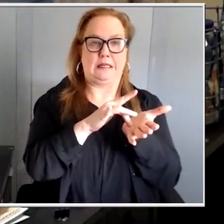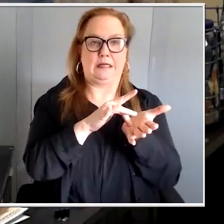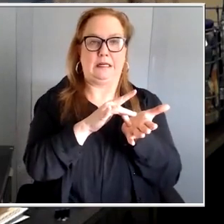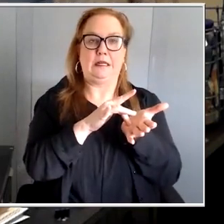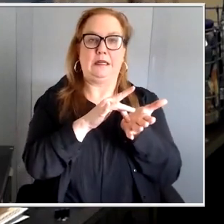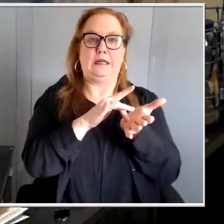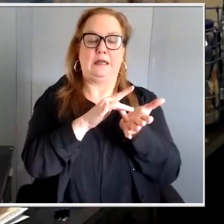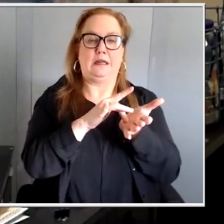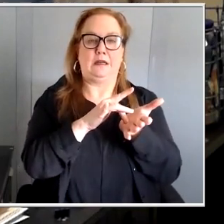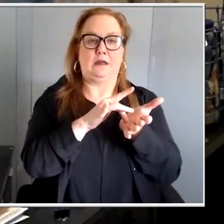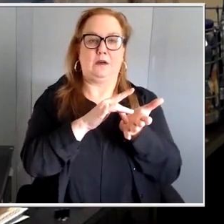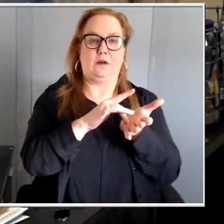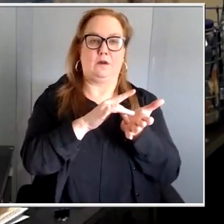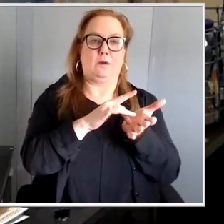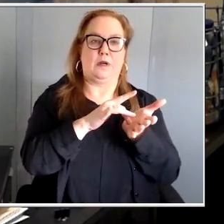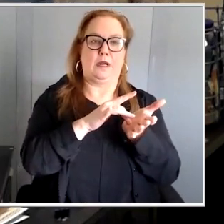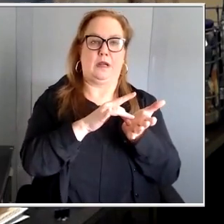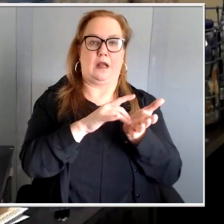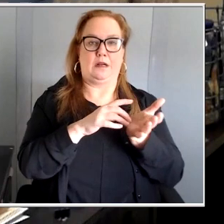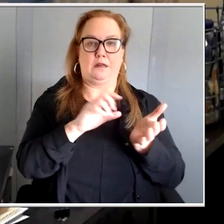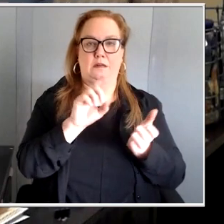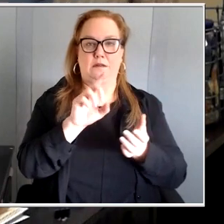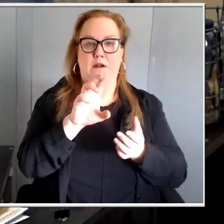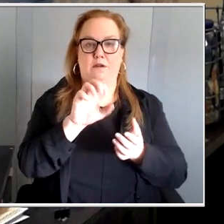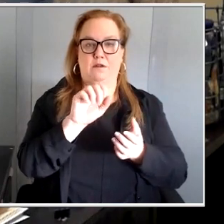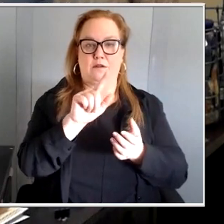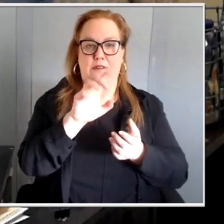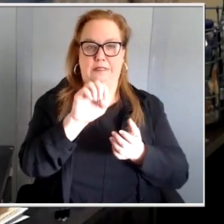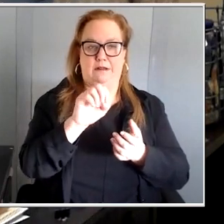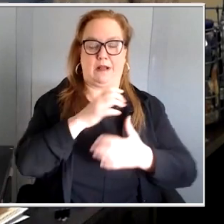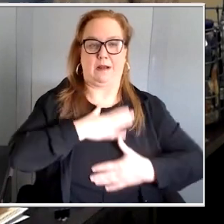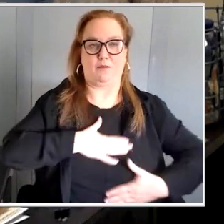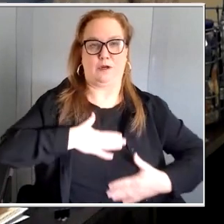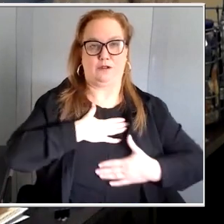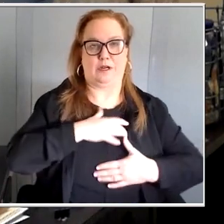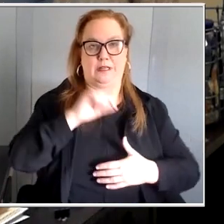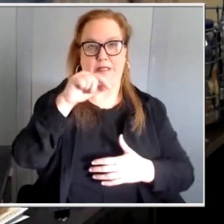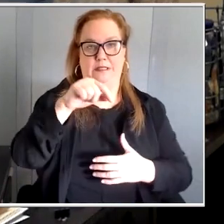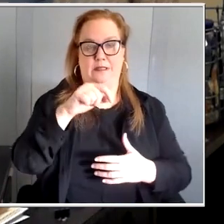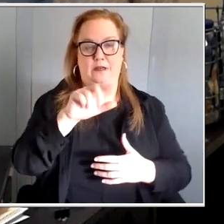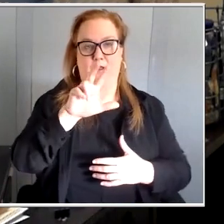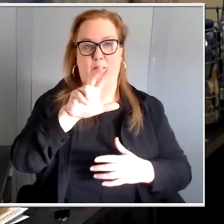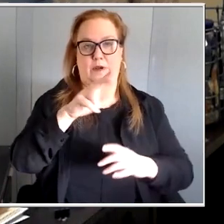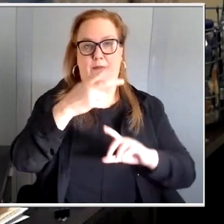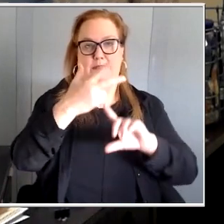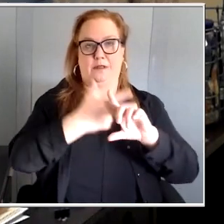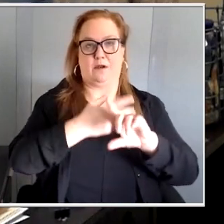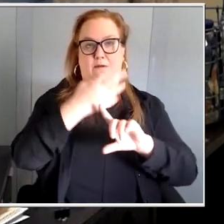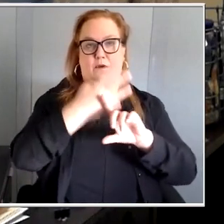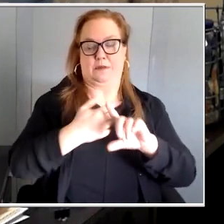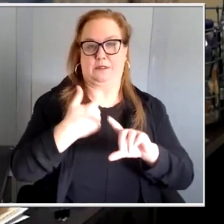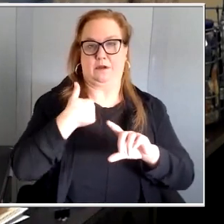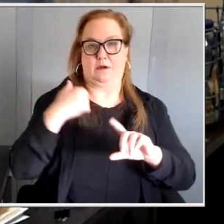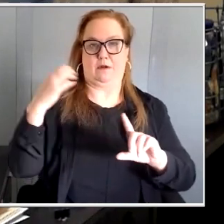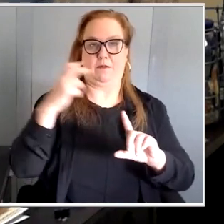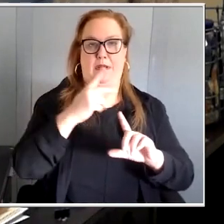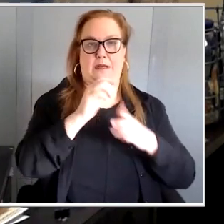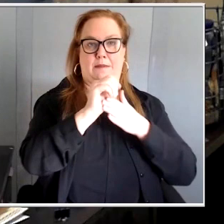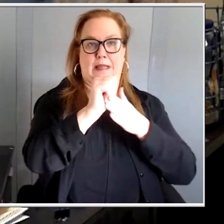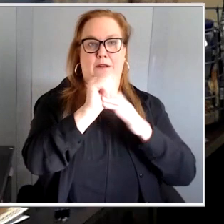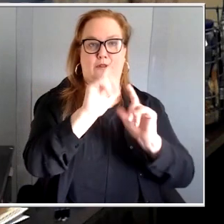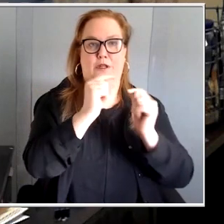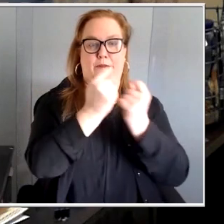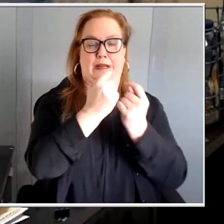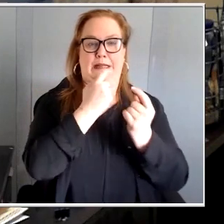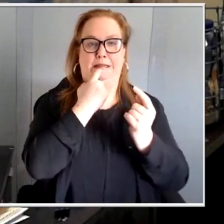We had this call, Dr. Steele, I really appreciate you and KU putting this on. We had this call, 3-4 months ago. And I went back to my leadership team and I said,